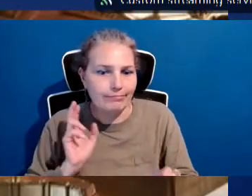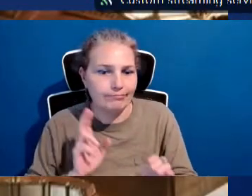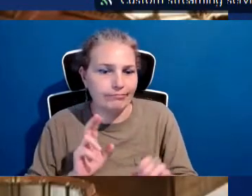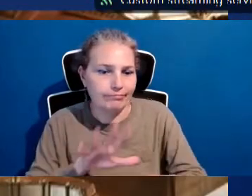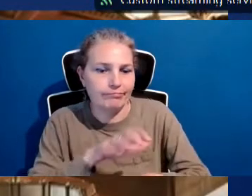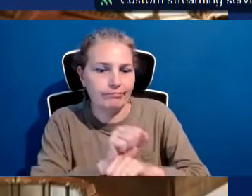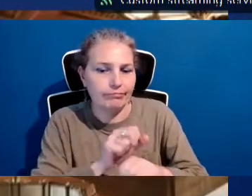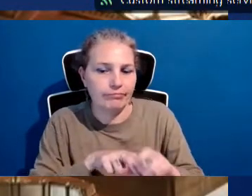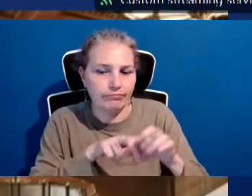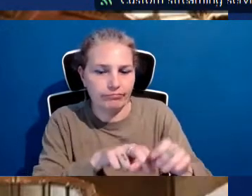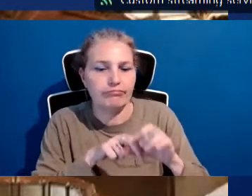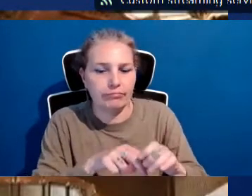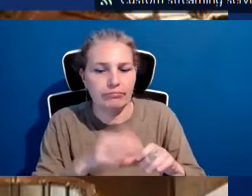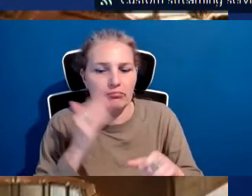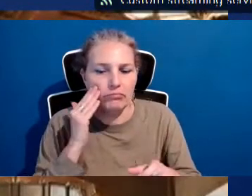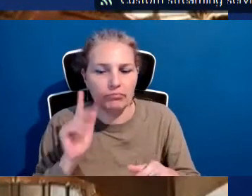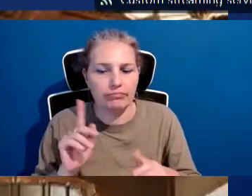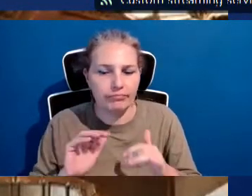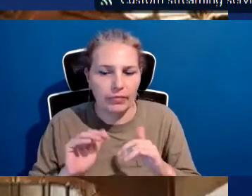pick you up.